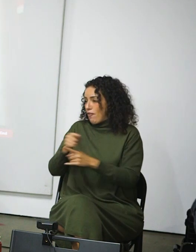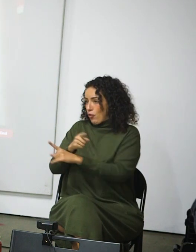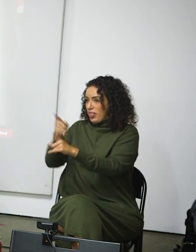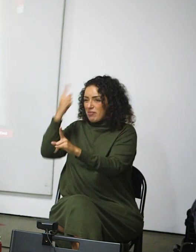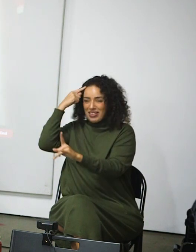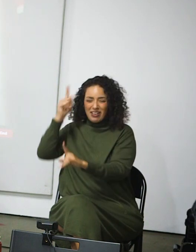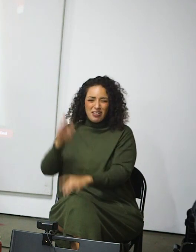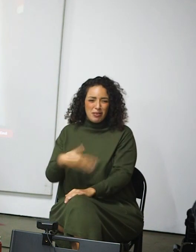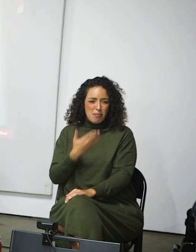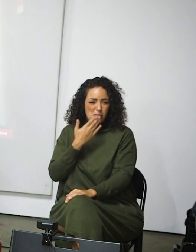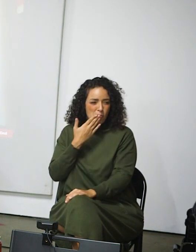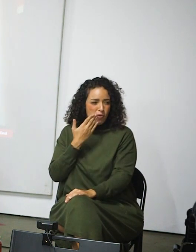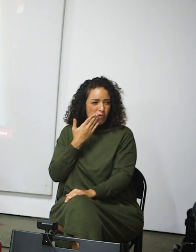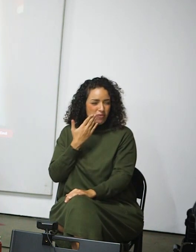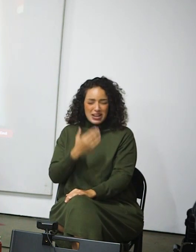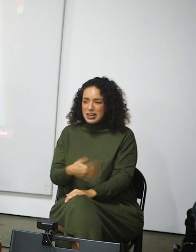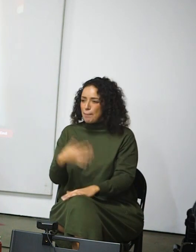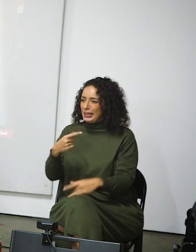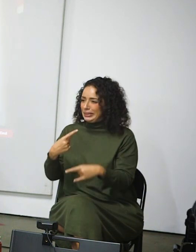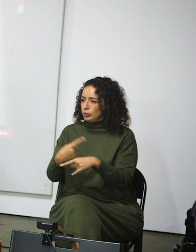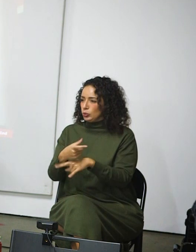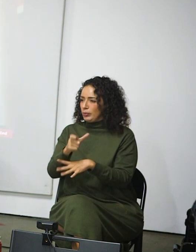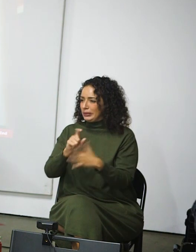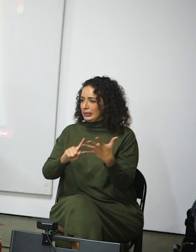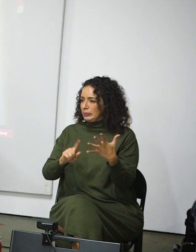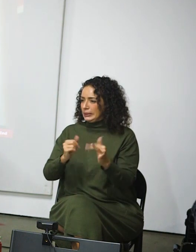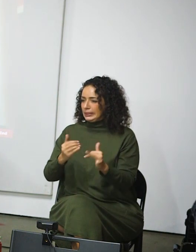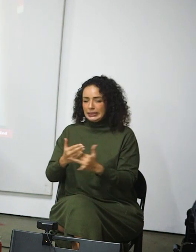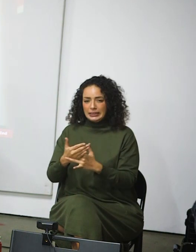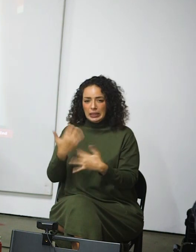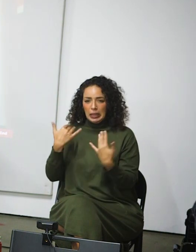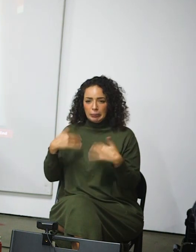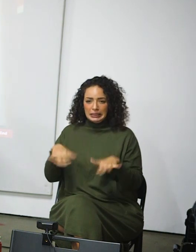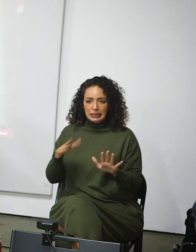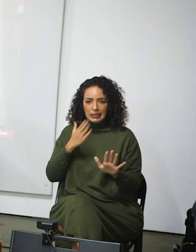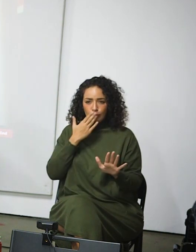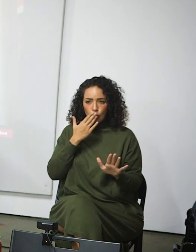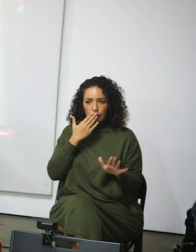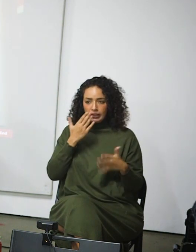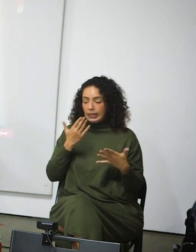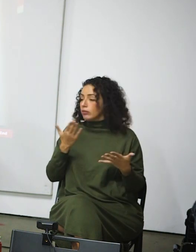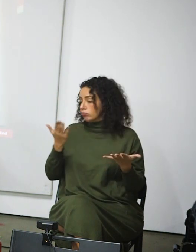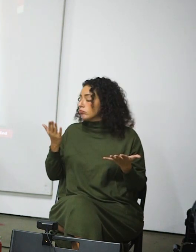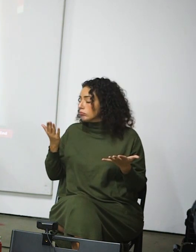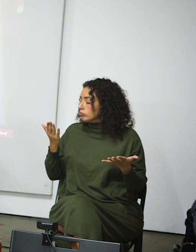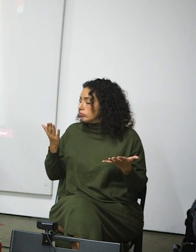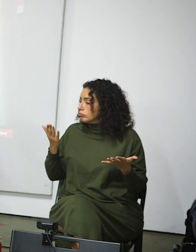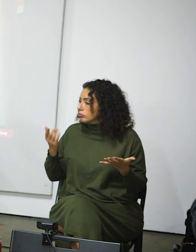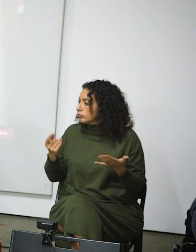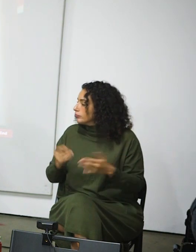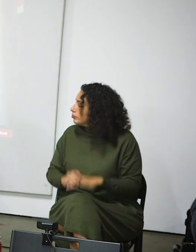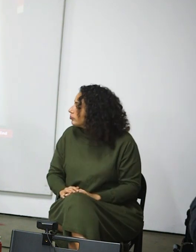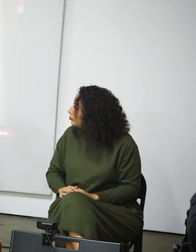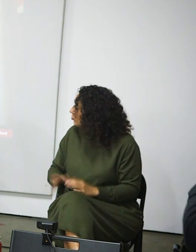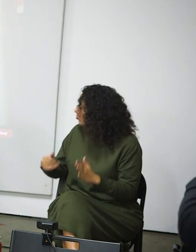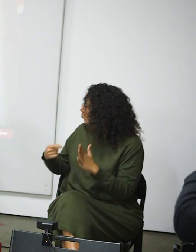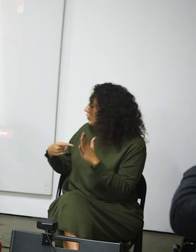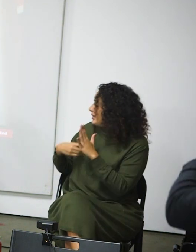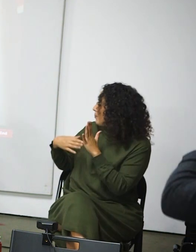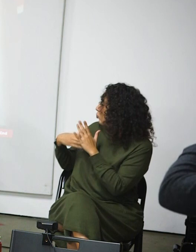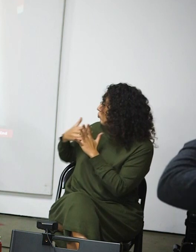But yeah, I don't know. Yeah, sorry. I don't know, Sephora, if there's anything you want to add to that.